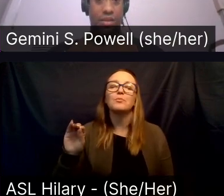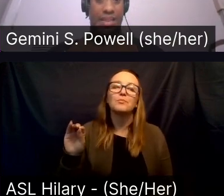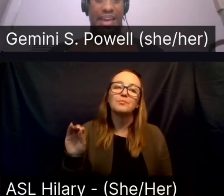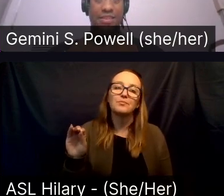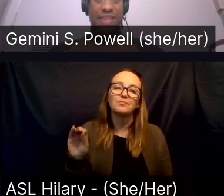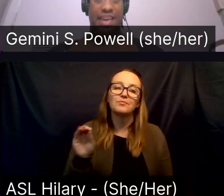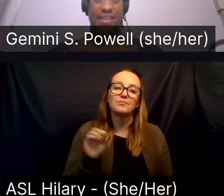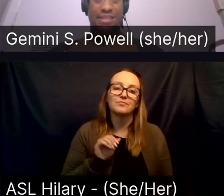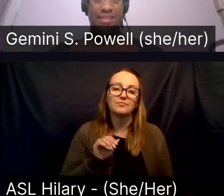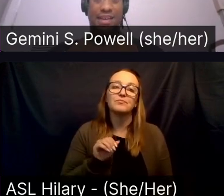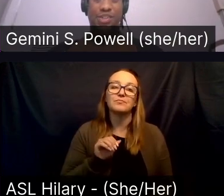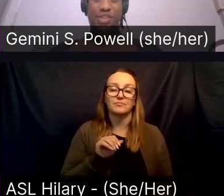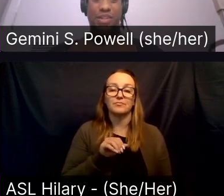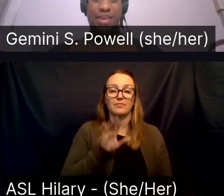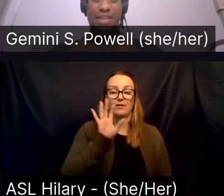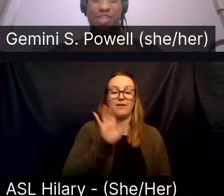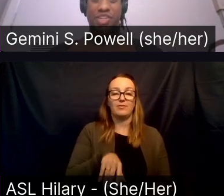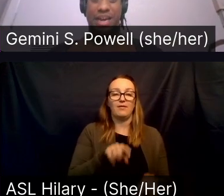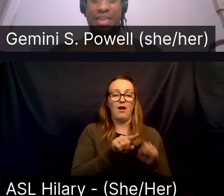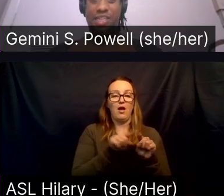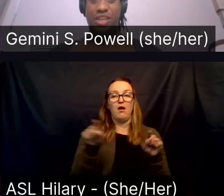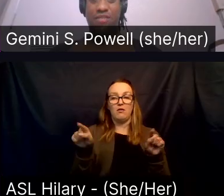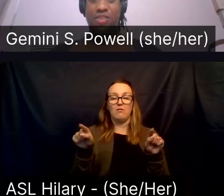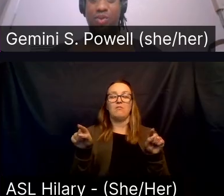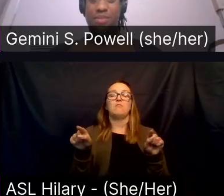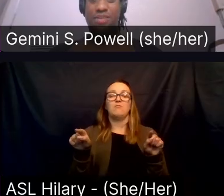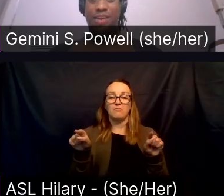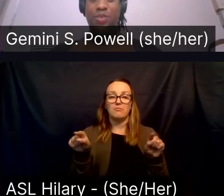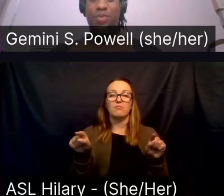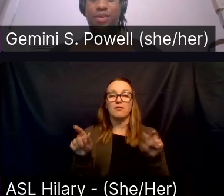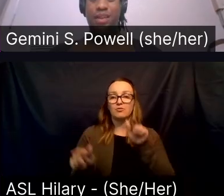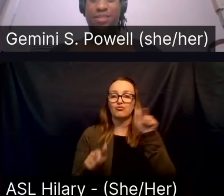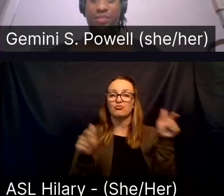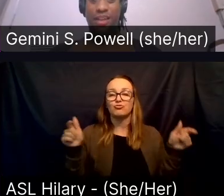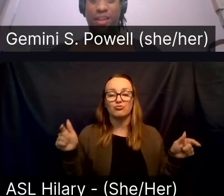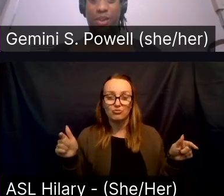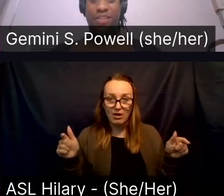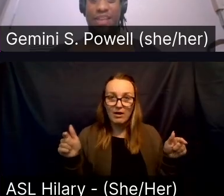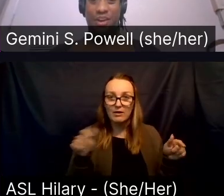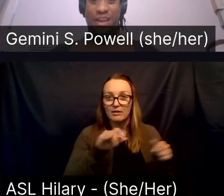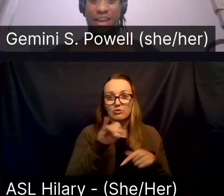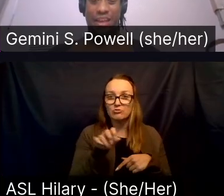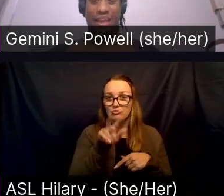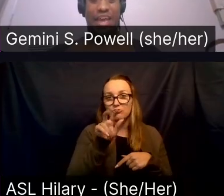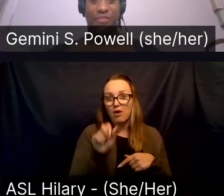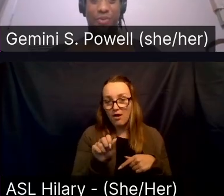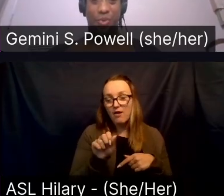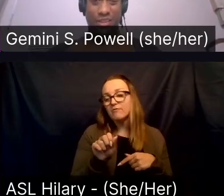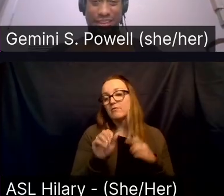And that is essentially a giant JavaScript textbook that's available